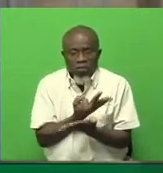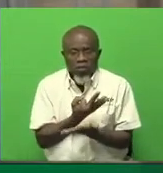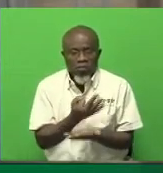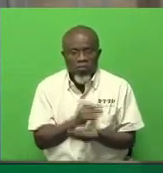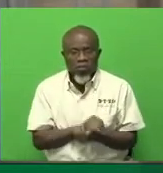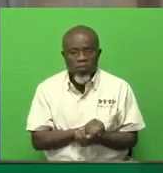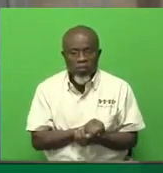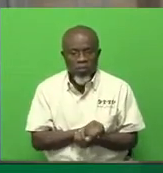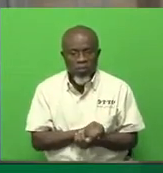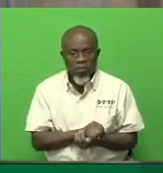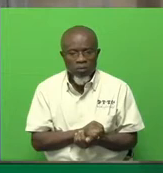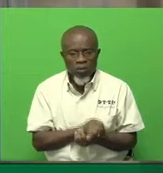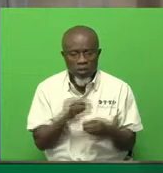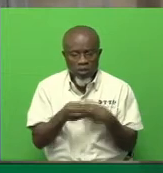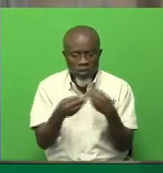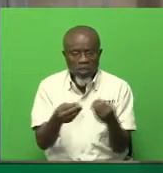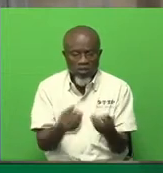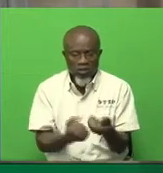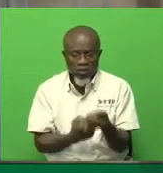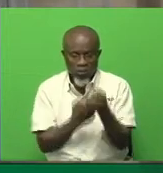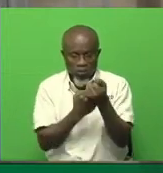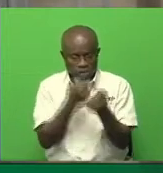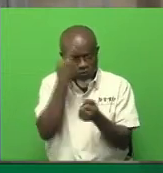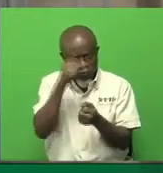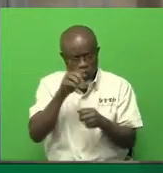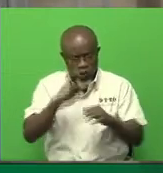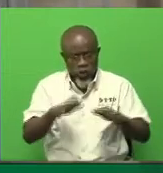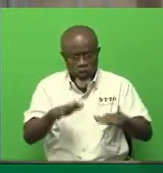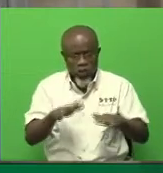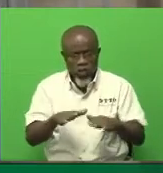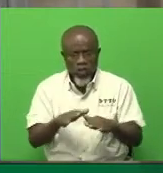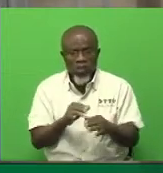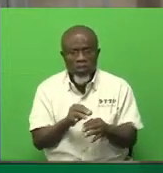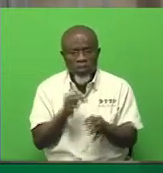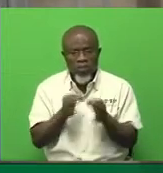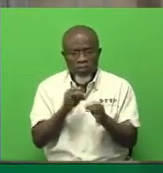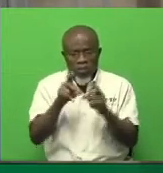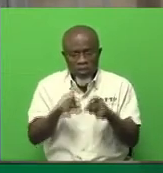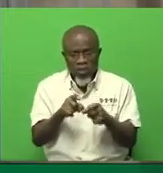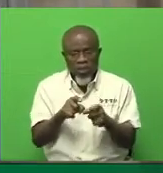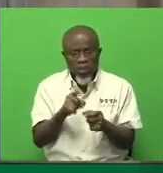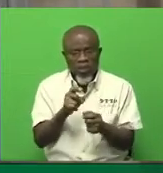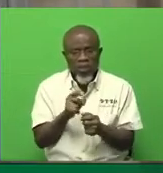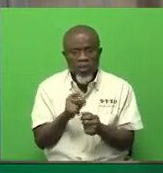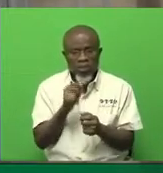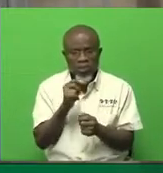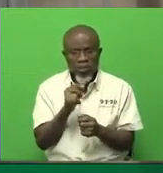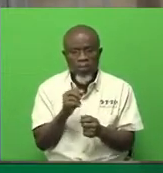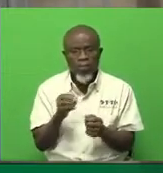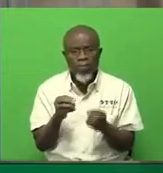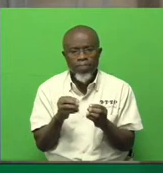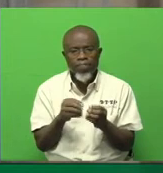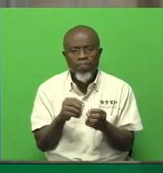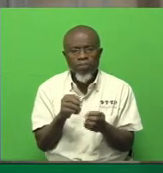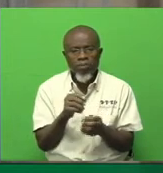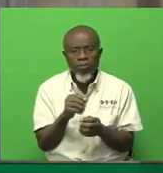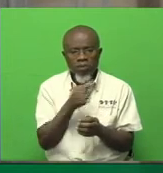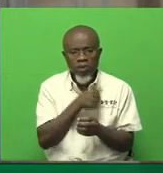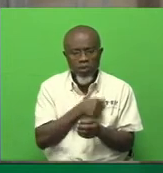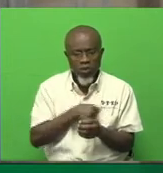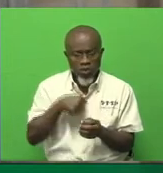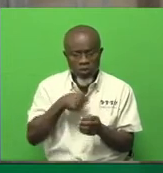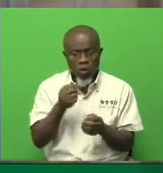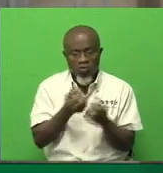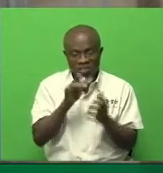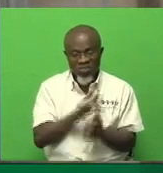and critical support for children needing life-saving tertiary level Healthcare Services not available in this